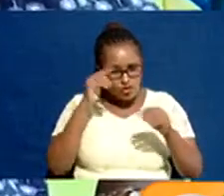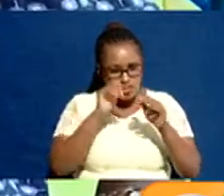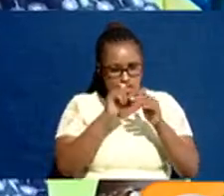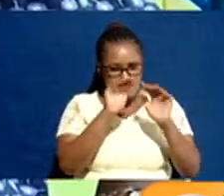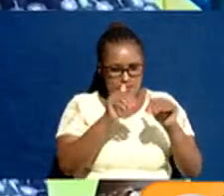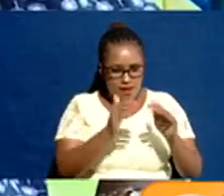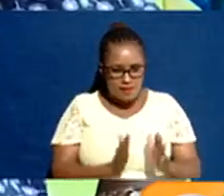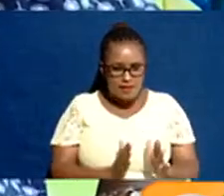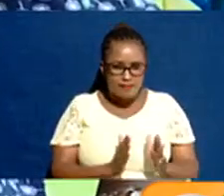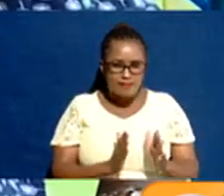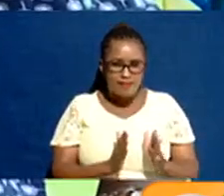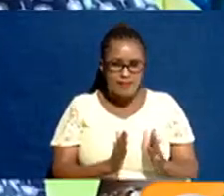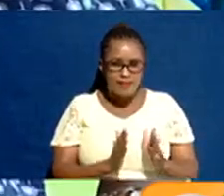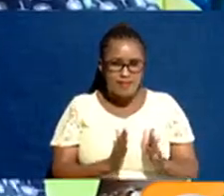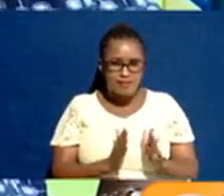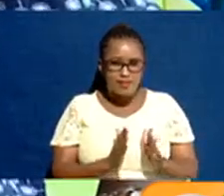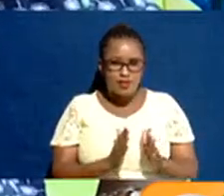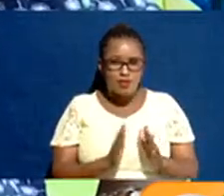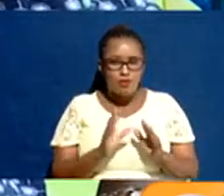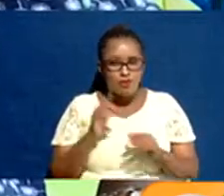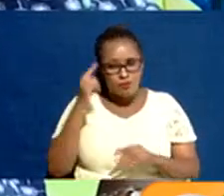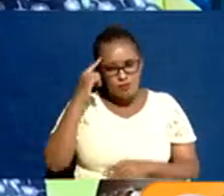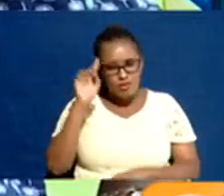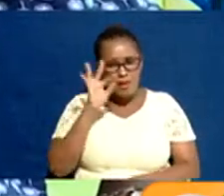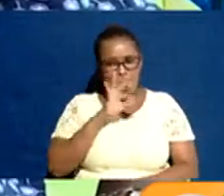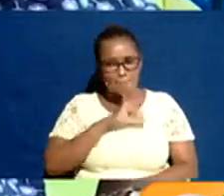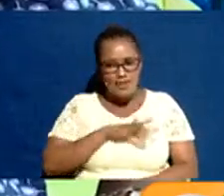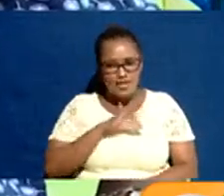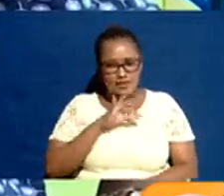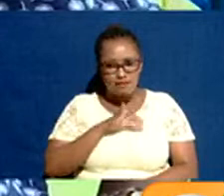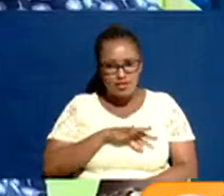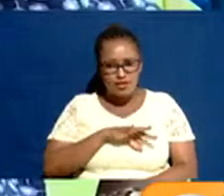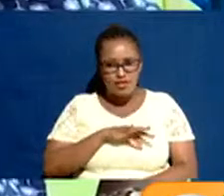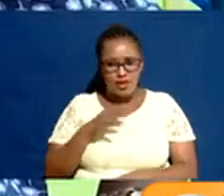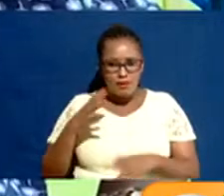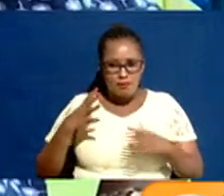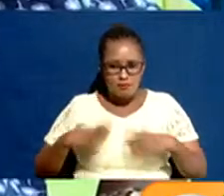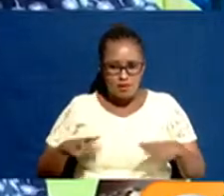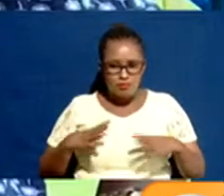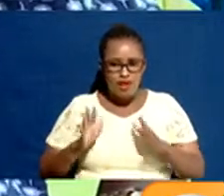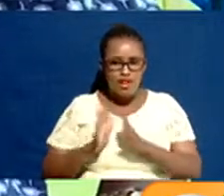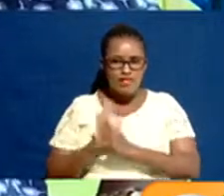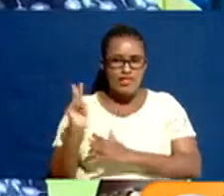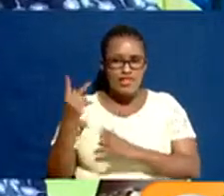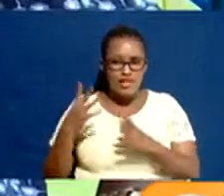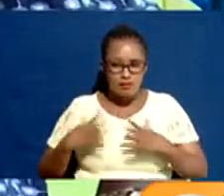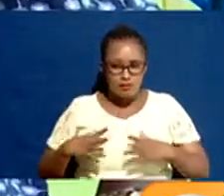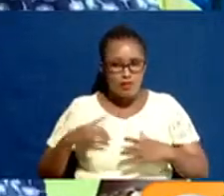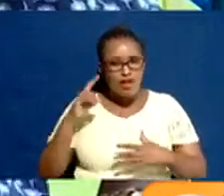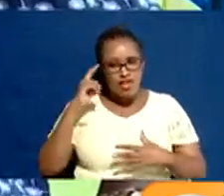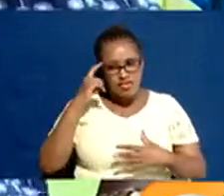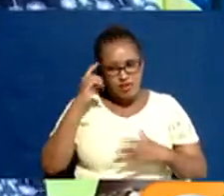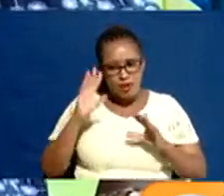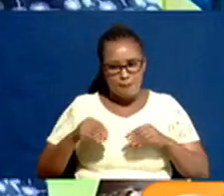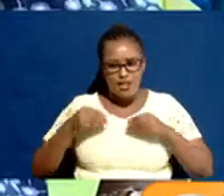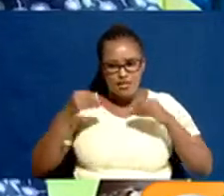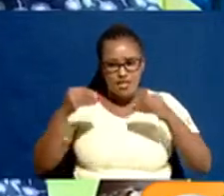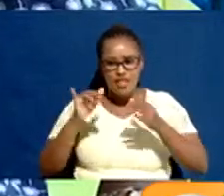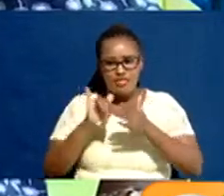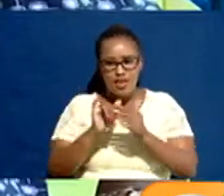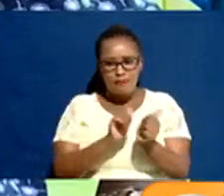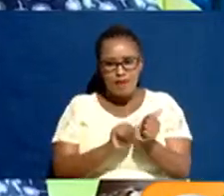bad for the consumer, for the benefit of the consumer and the Kenyan people, to consider to release into the